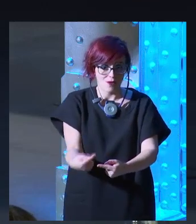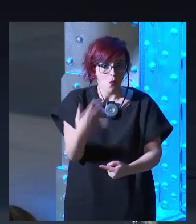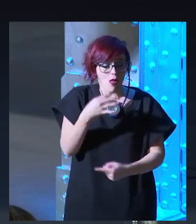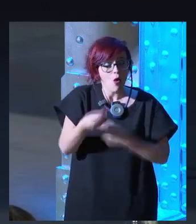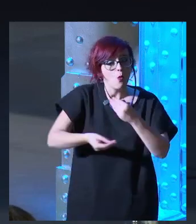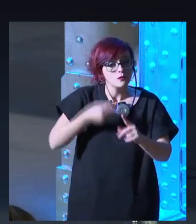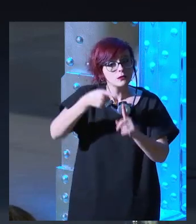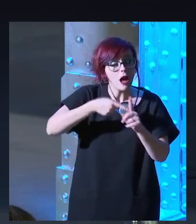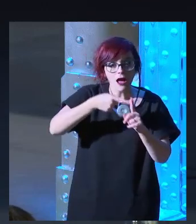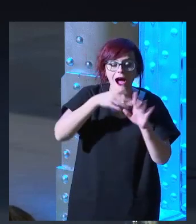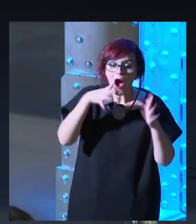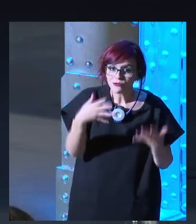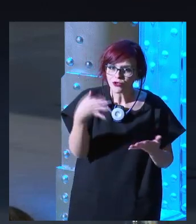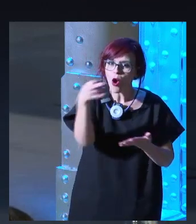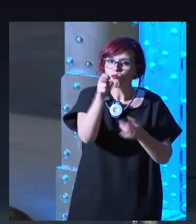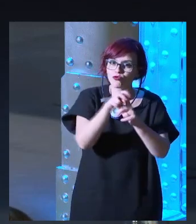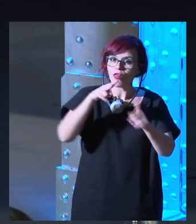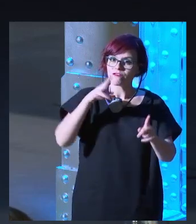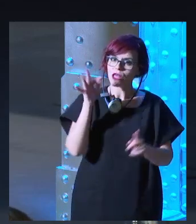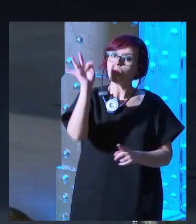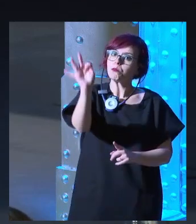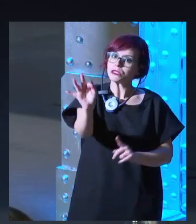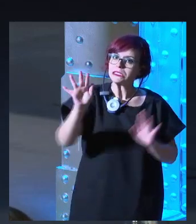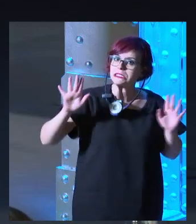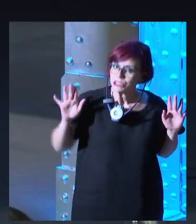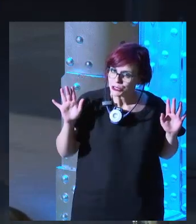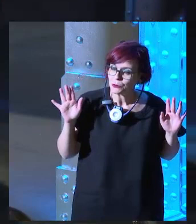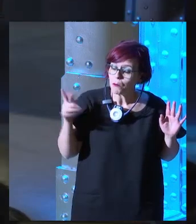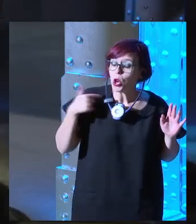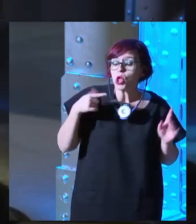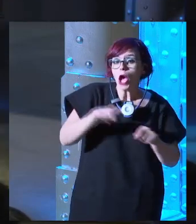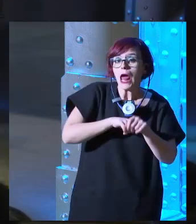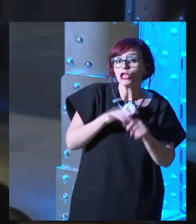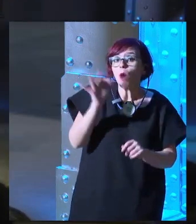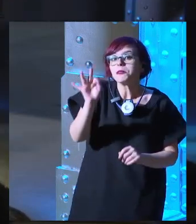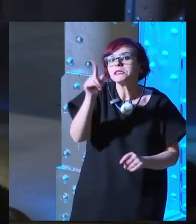reading of the world, but I am an optimist. How did that happen? I don't know.